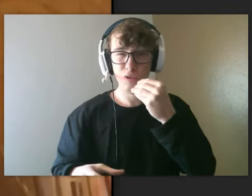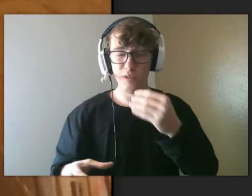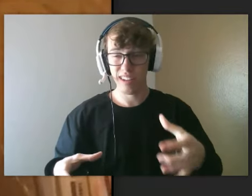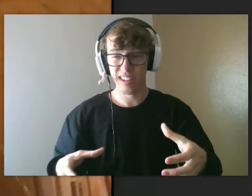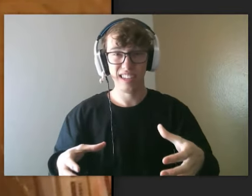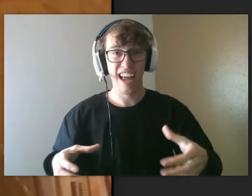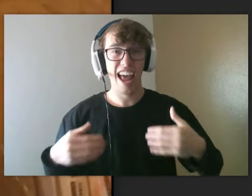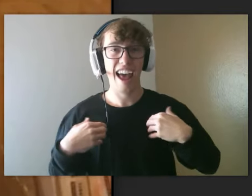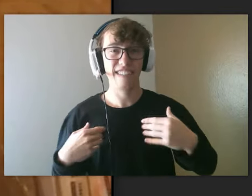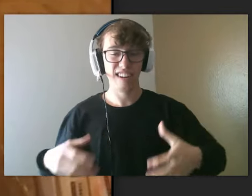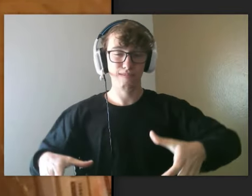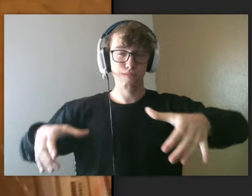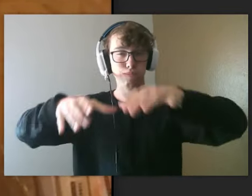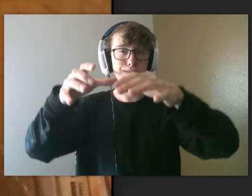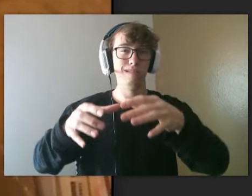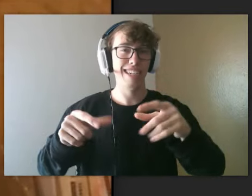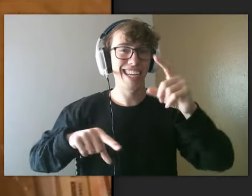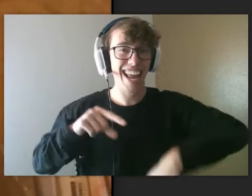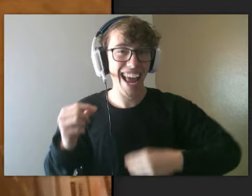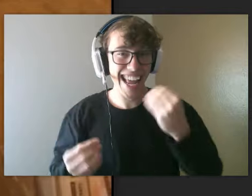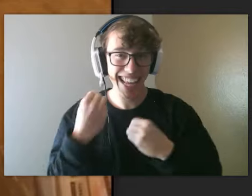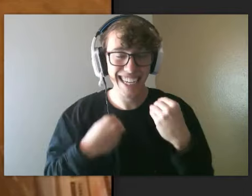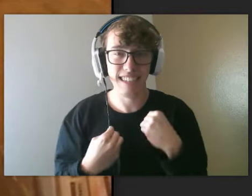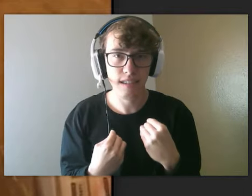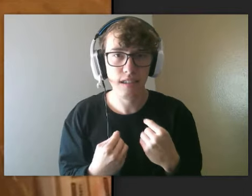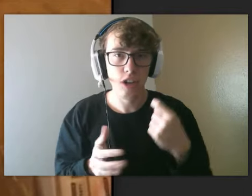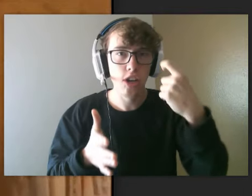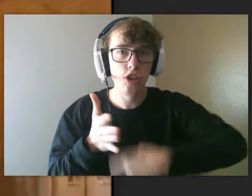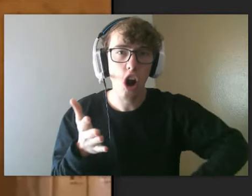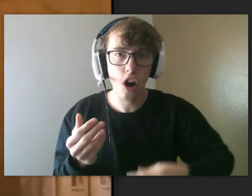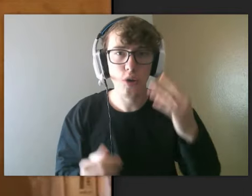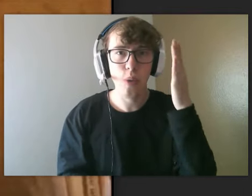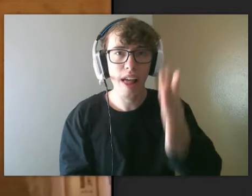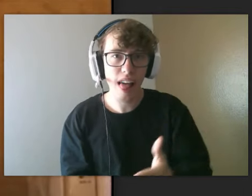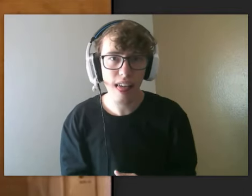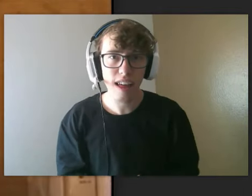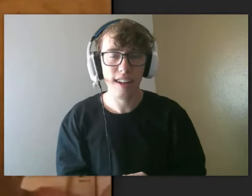take my, let's use one I haven't opened yet.